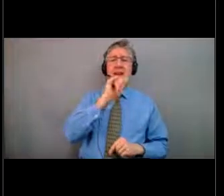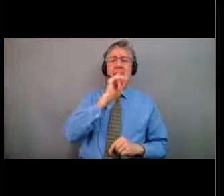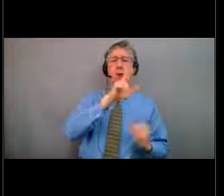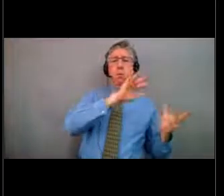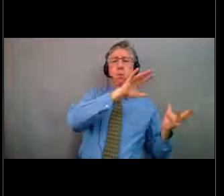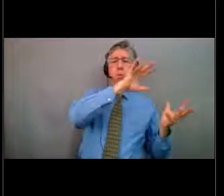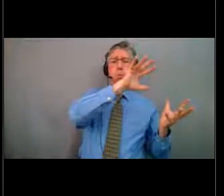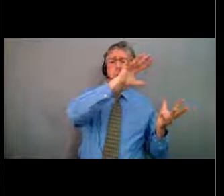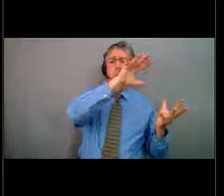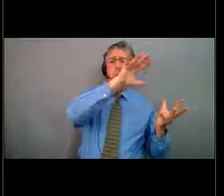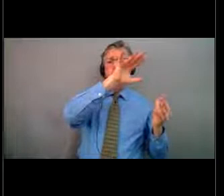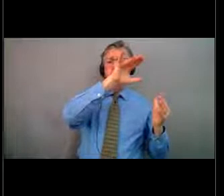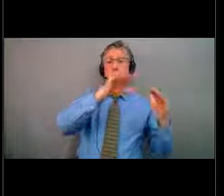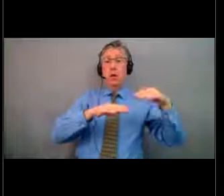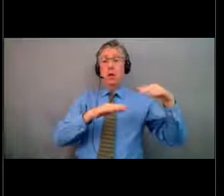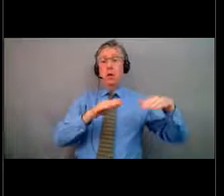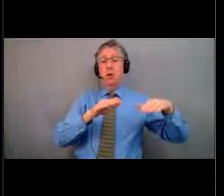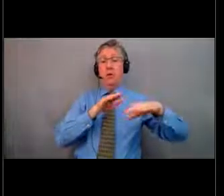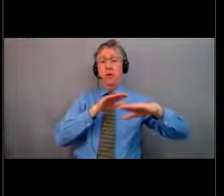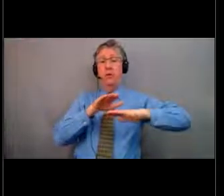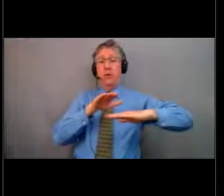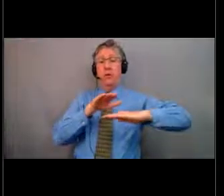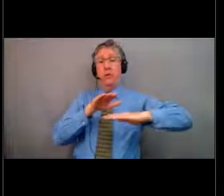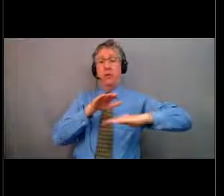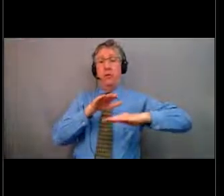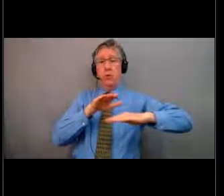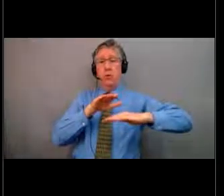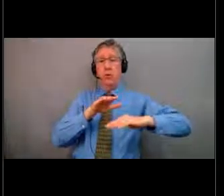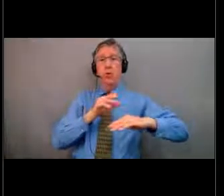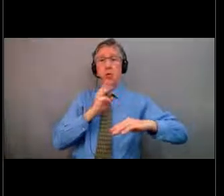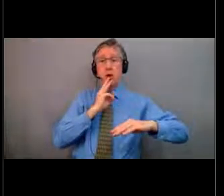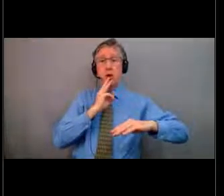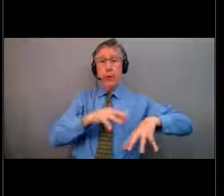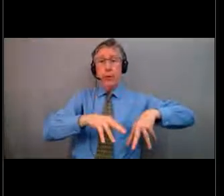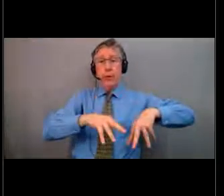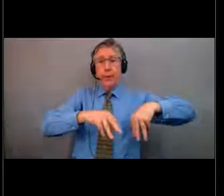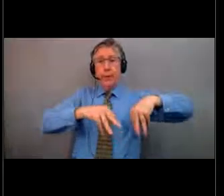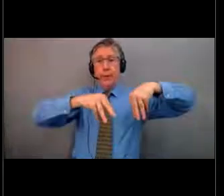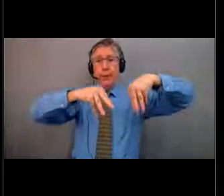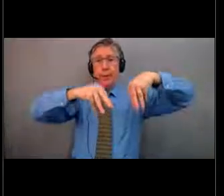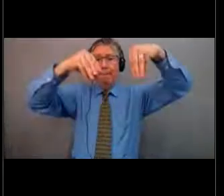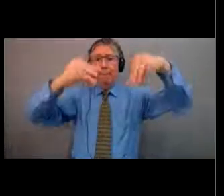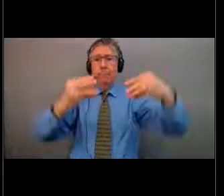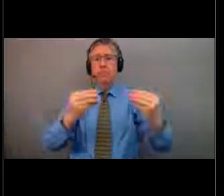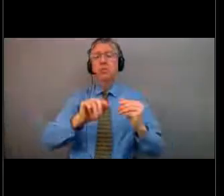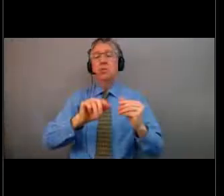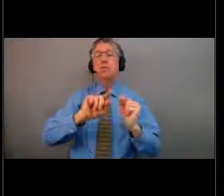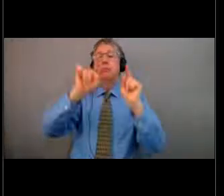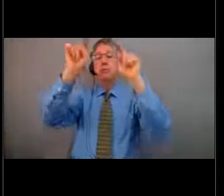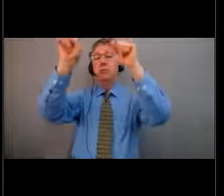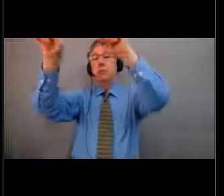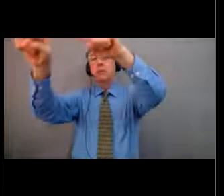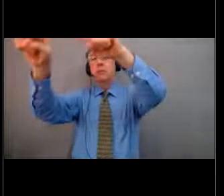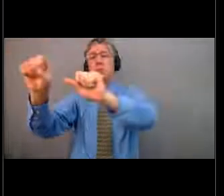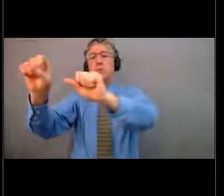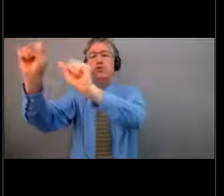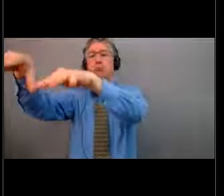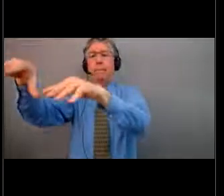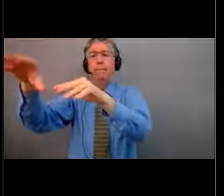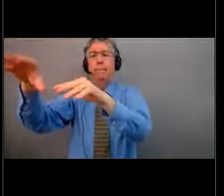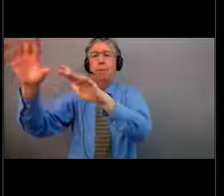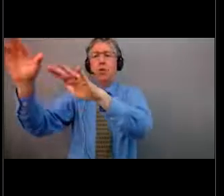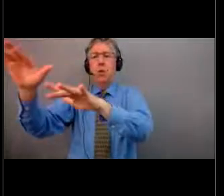water surface and picks up moisture in winter, resulting in downwind snowfall. Lake effect snow is